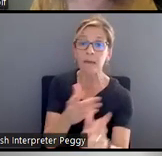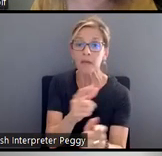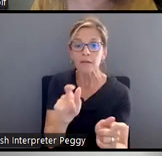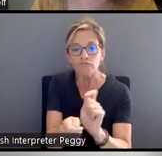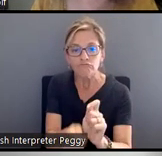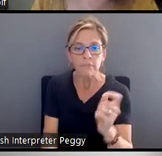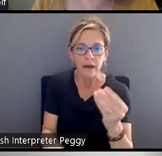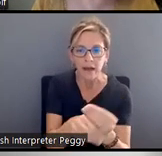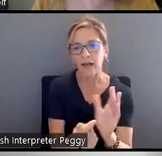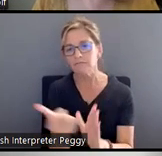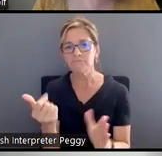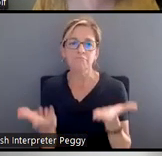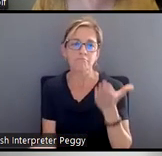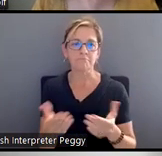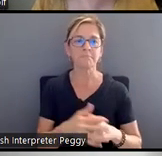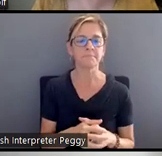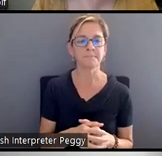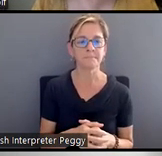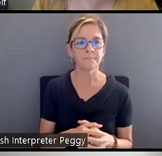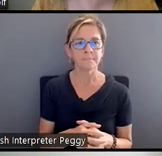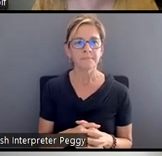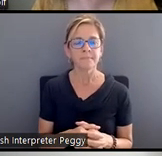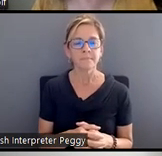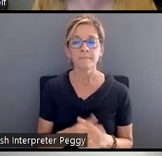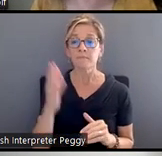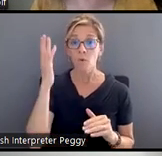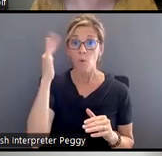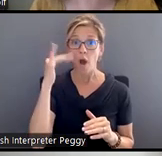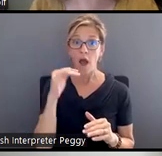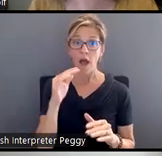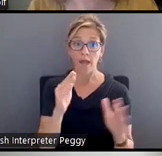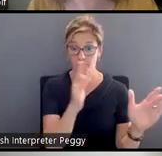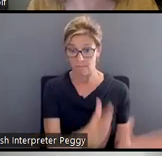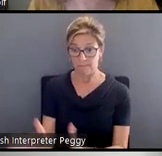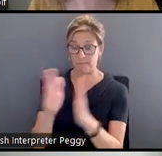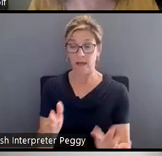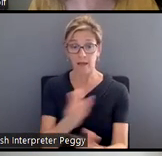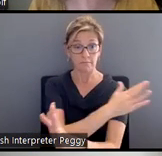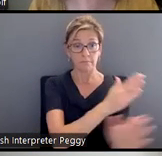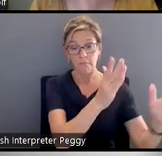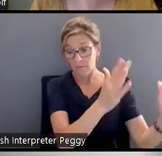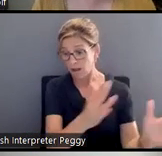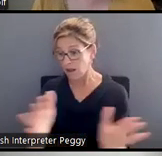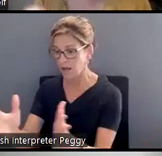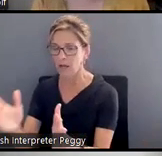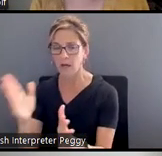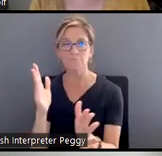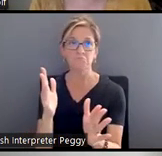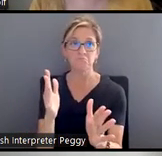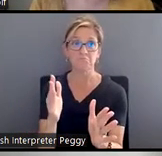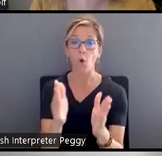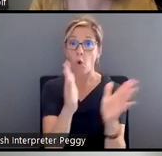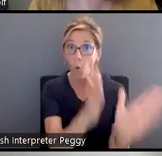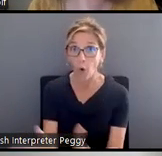adding things. The reason we want to have that is manyfold. It's very organized. It gives us a common